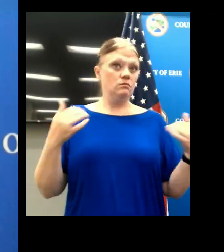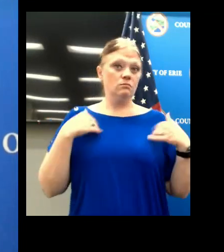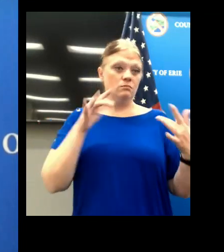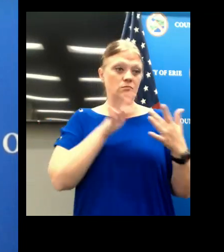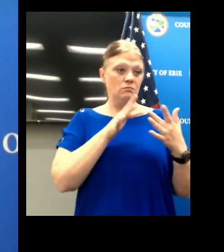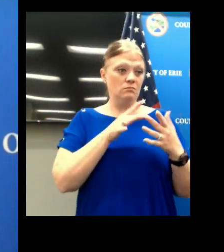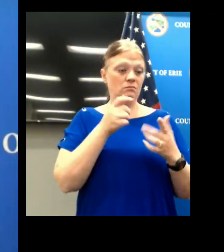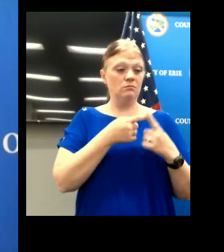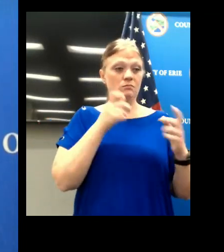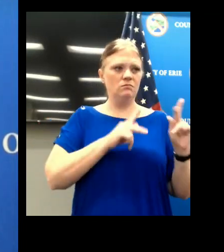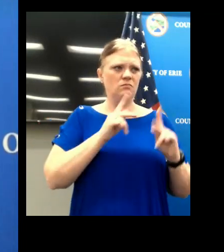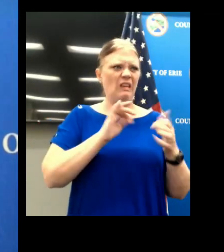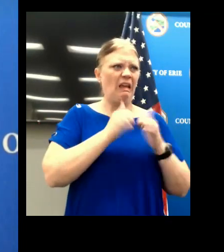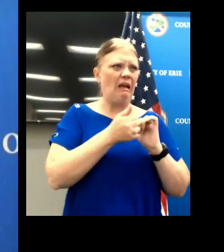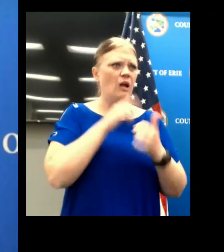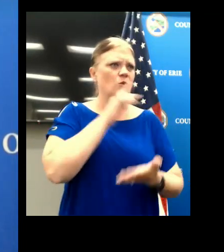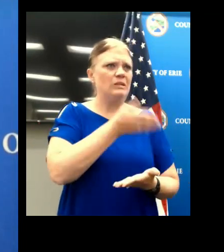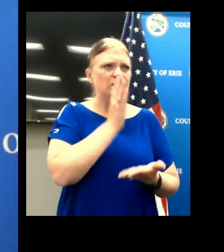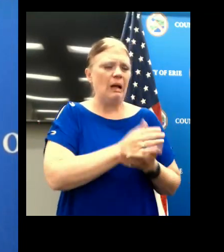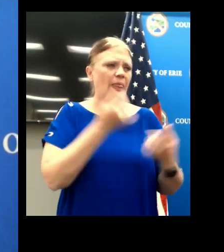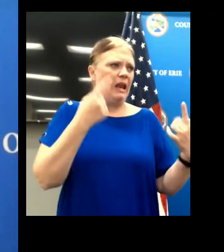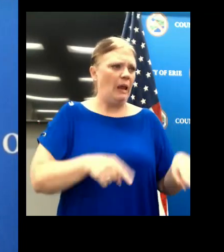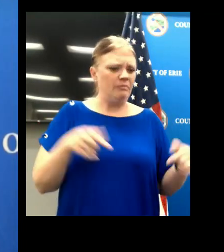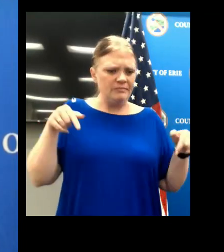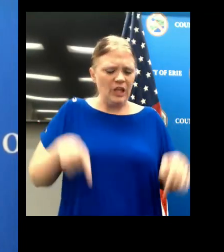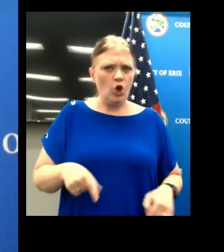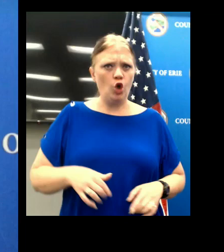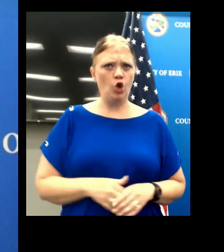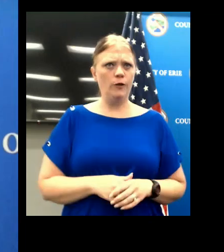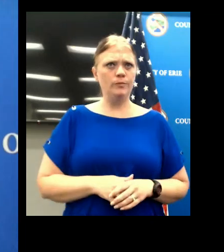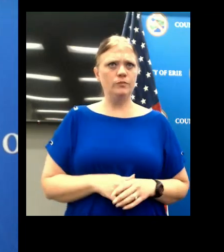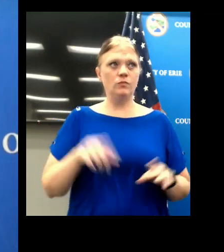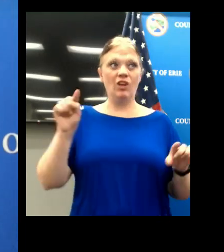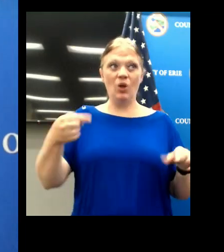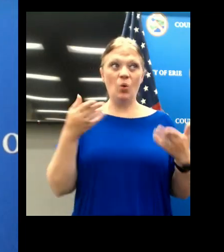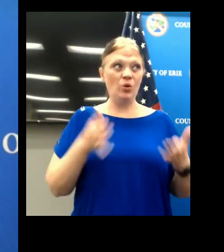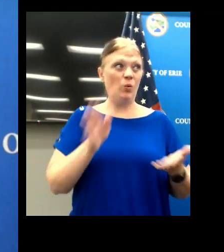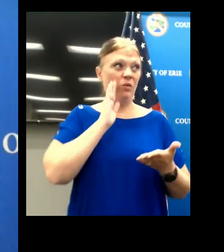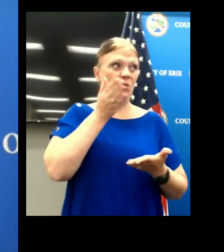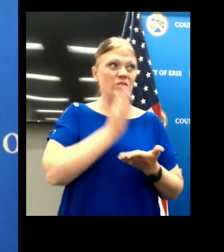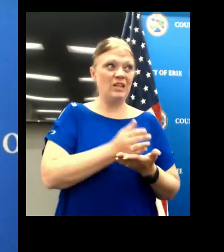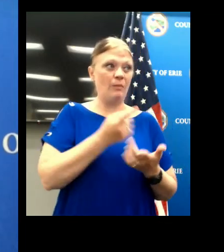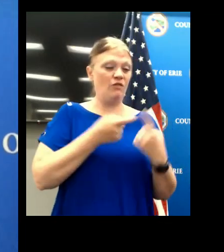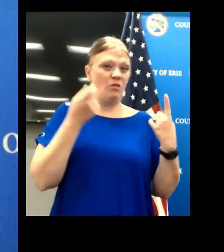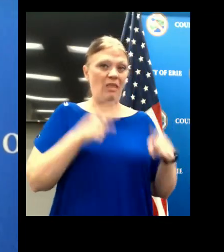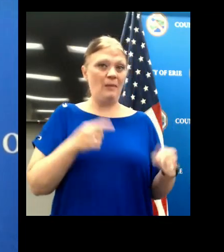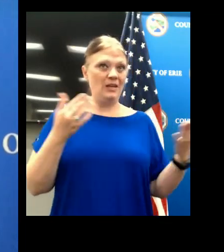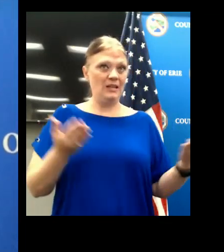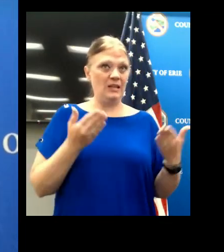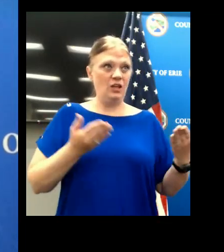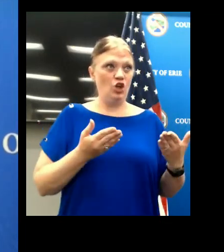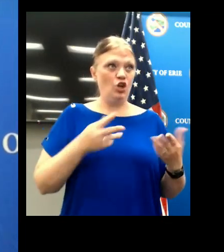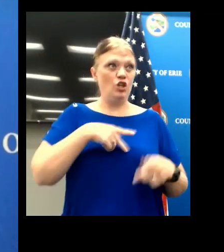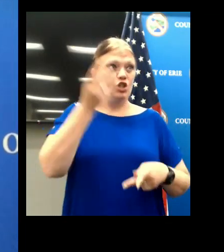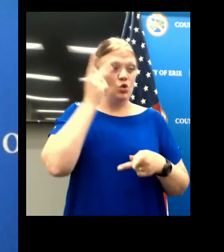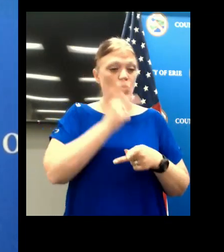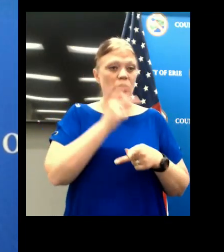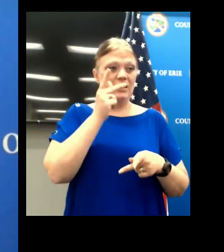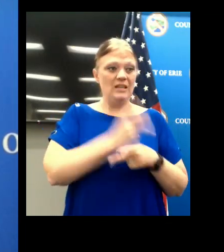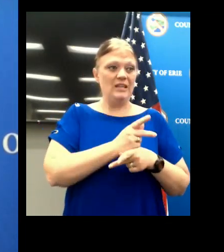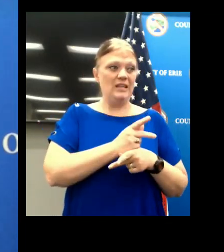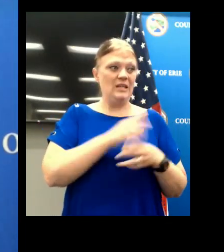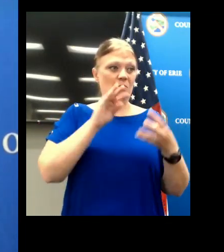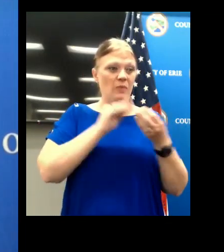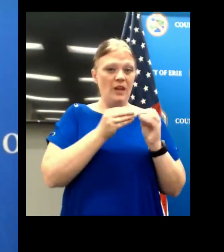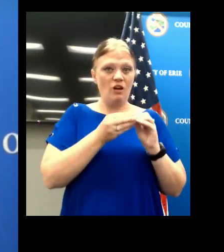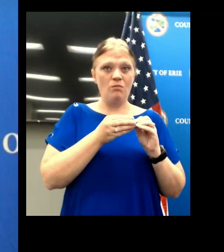folks, well, how are we going to stop that from happening here? And the only way we're going to stop that from happening here is to keep the contraction rate